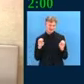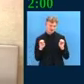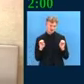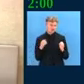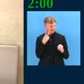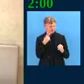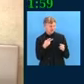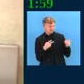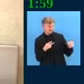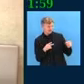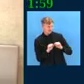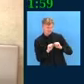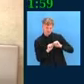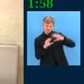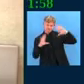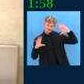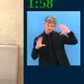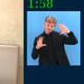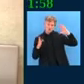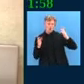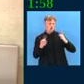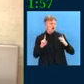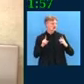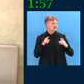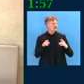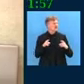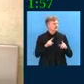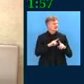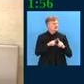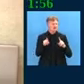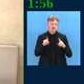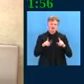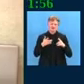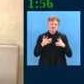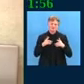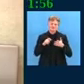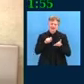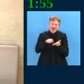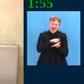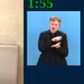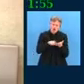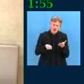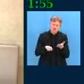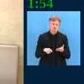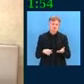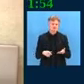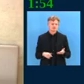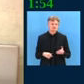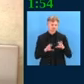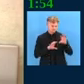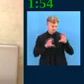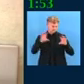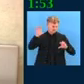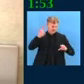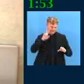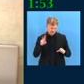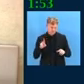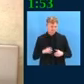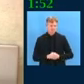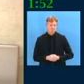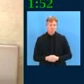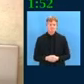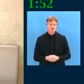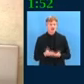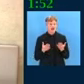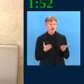the classification at geographical level, sectarian level, and definitely religious level. Slide 8, please. In this